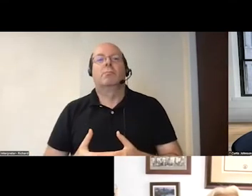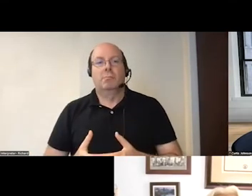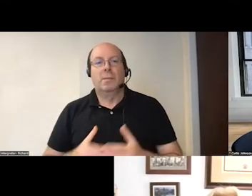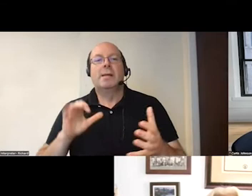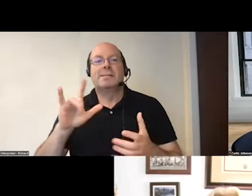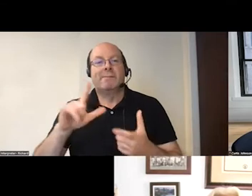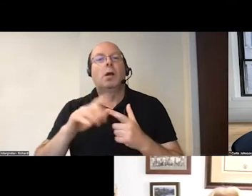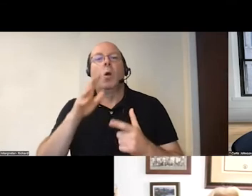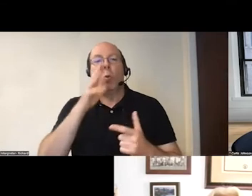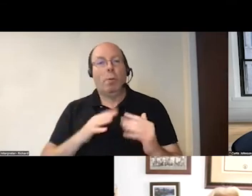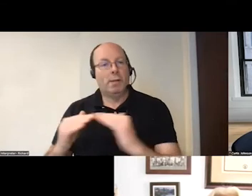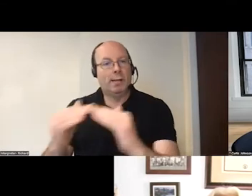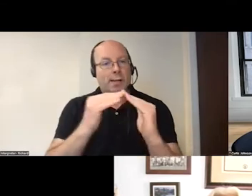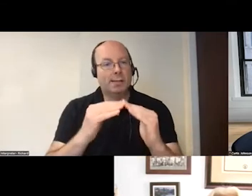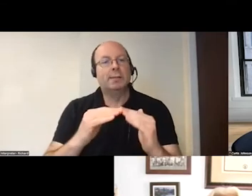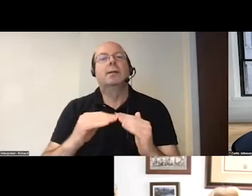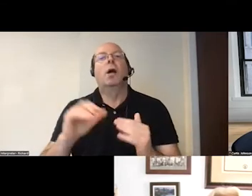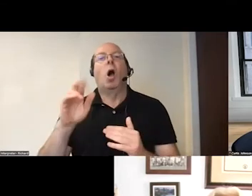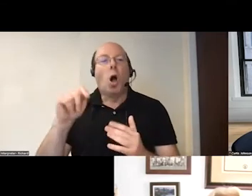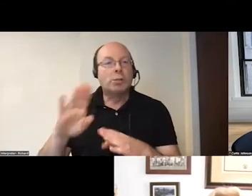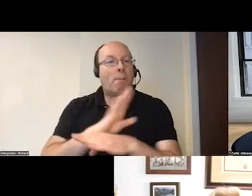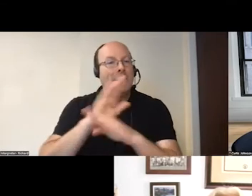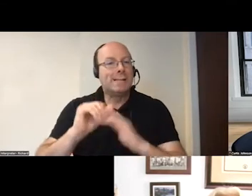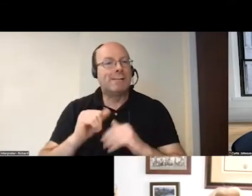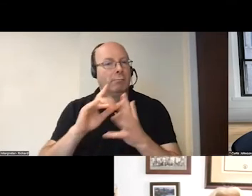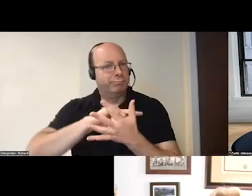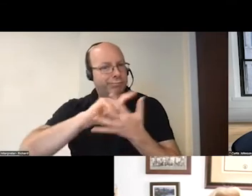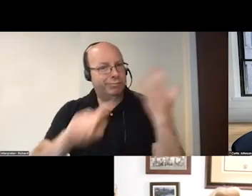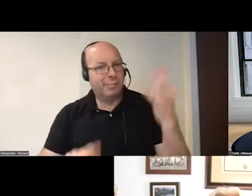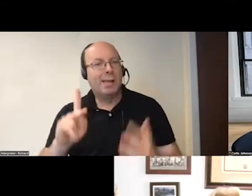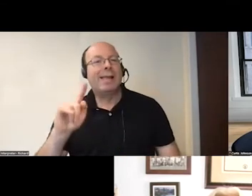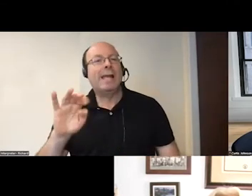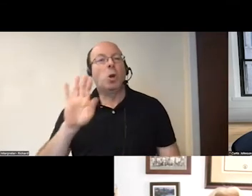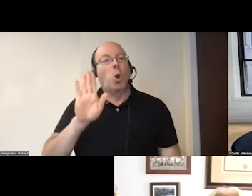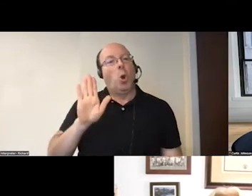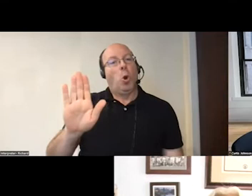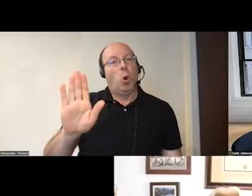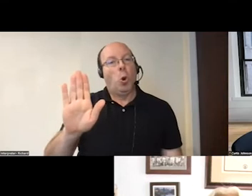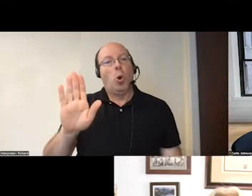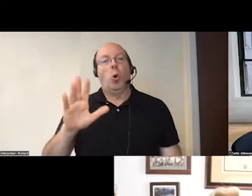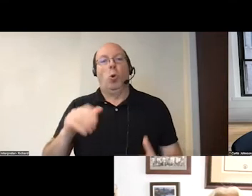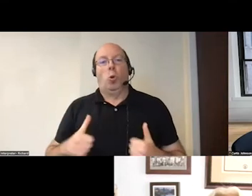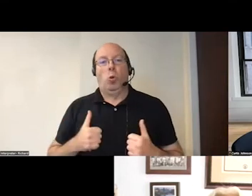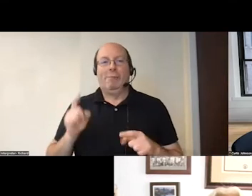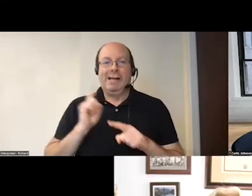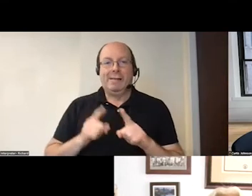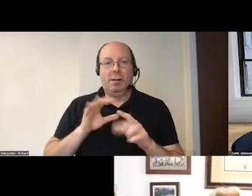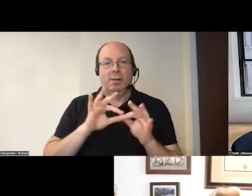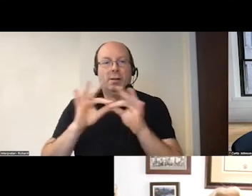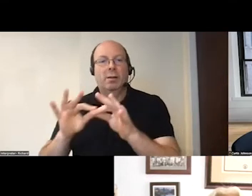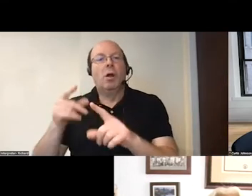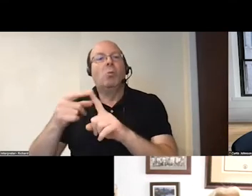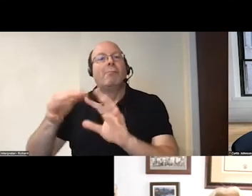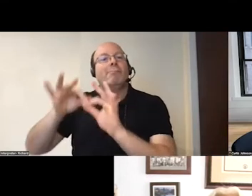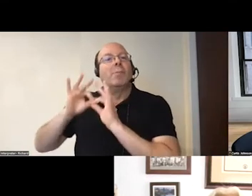racial equity issues, the arts, and business development. Kate's unique and non-linear career path is grounded in the education she received